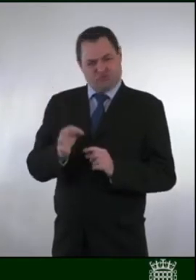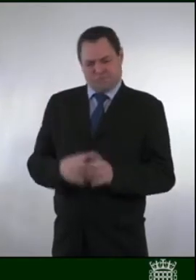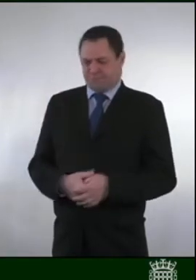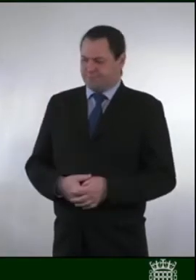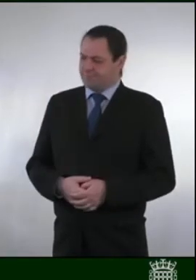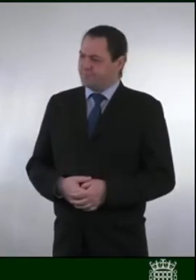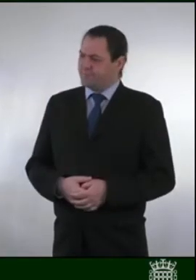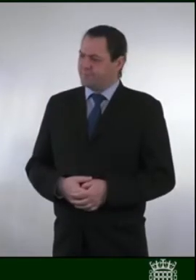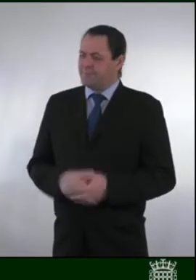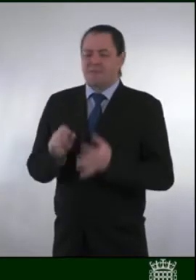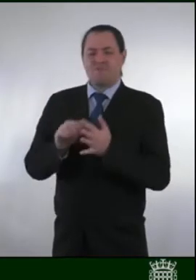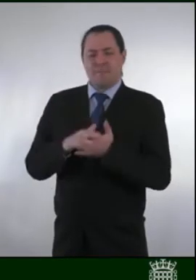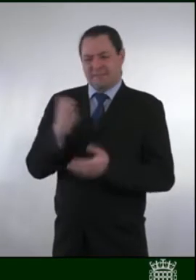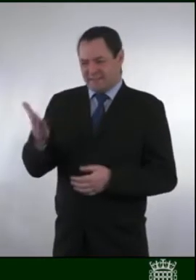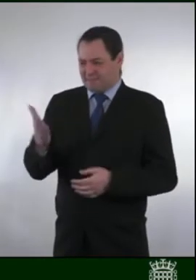Minister.